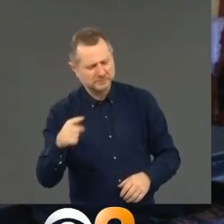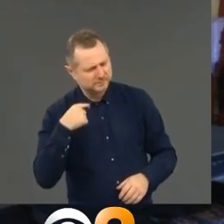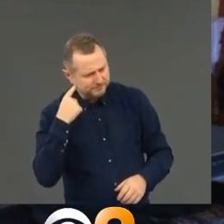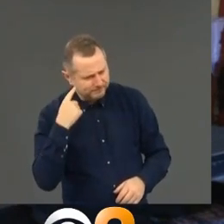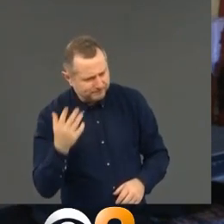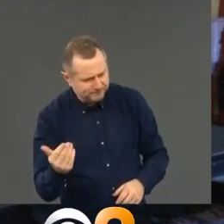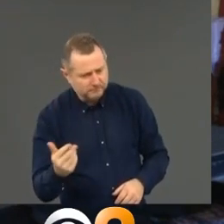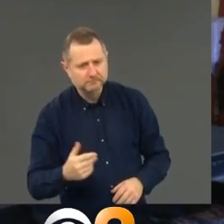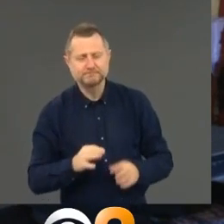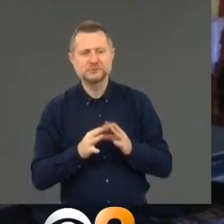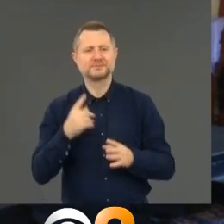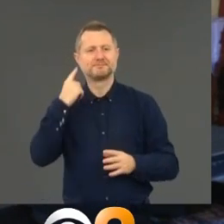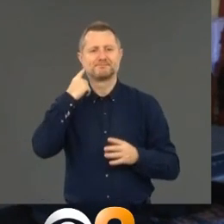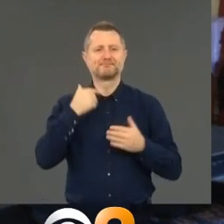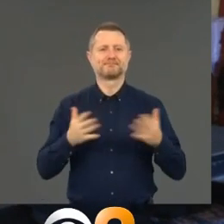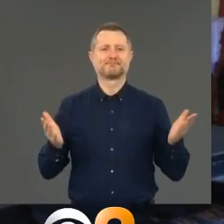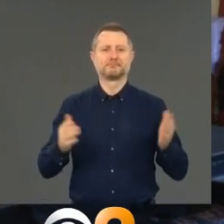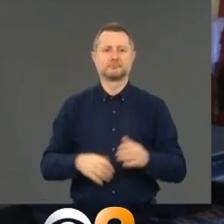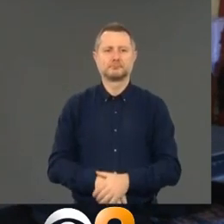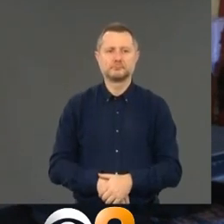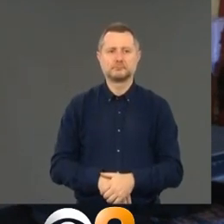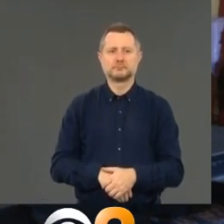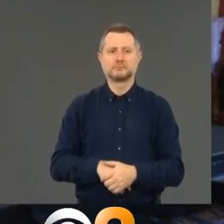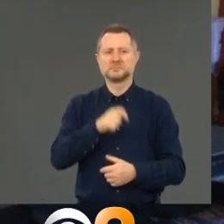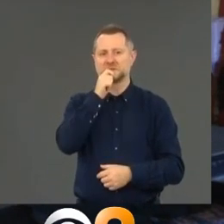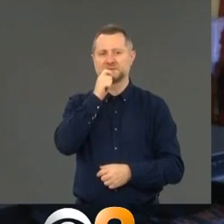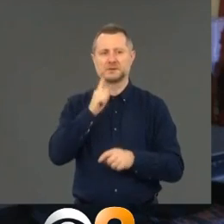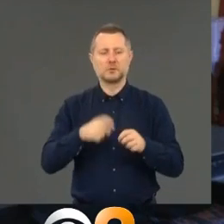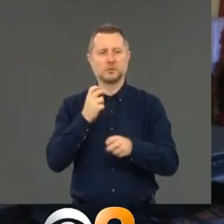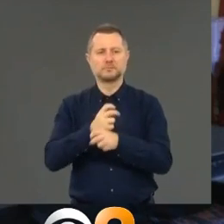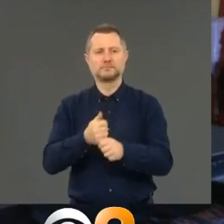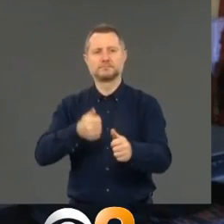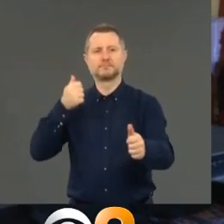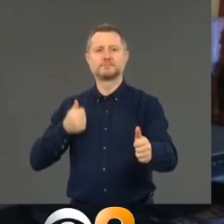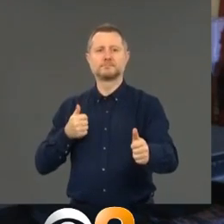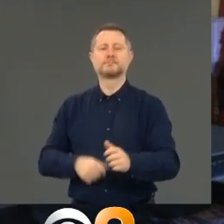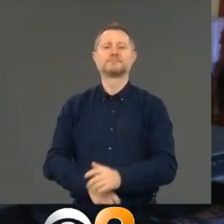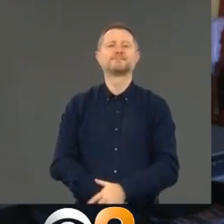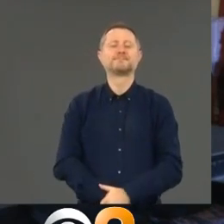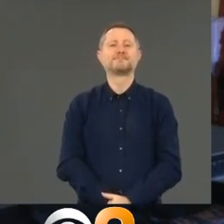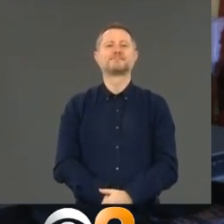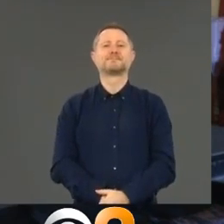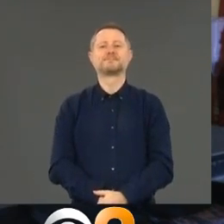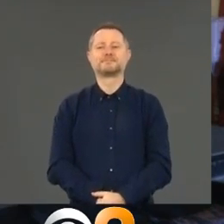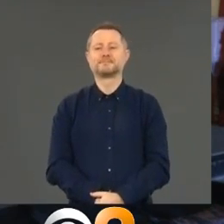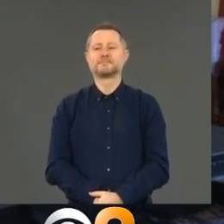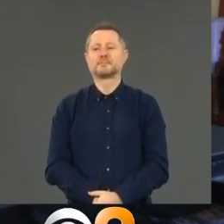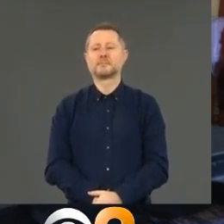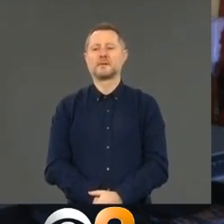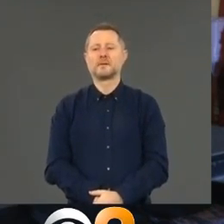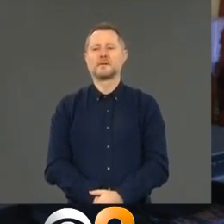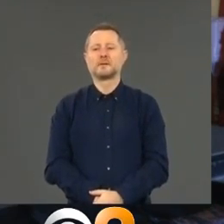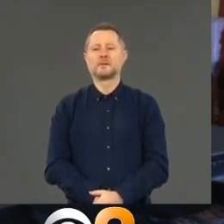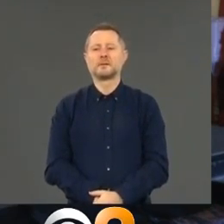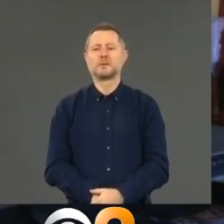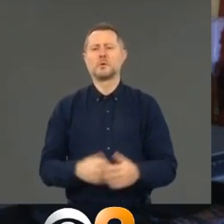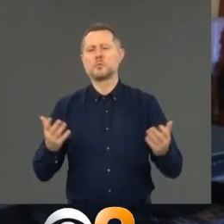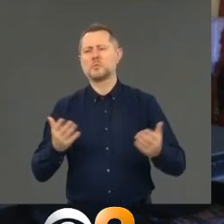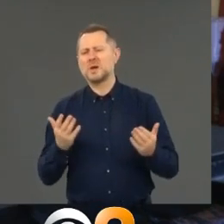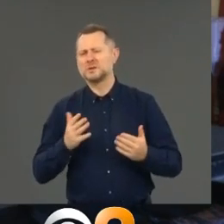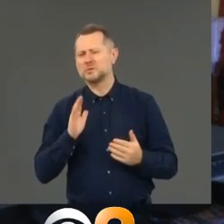I don't know, cutting down on flights from places like that to kind of prevent, or what sort of thinking are you going through in order